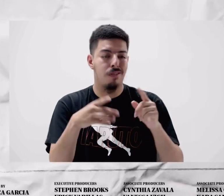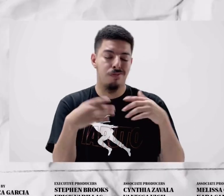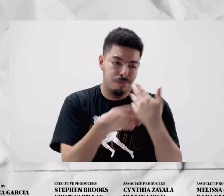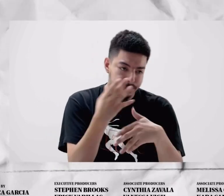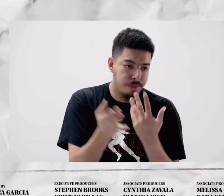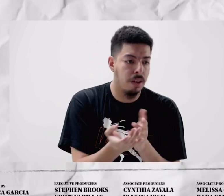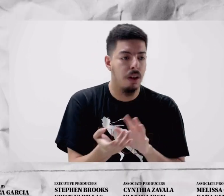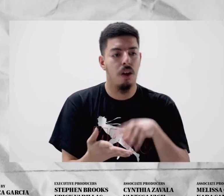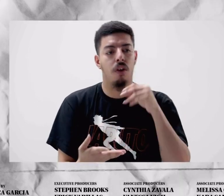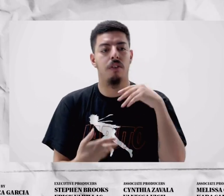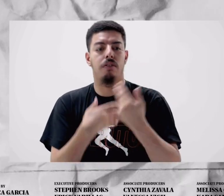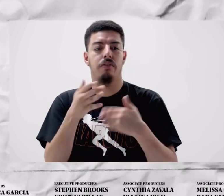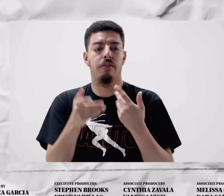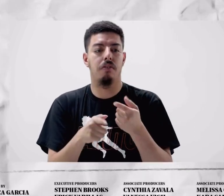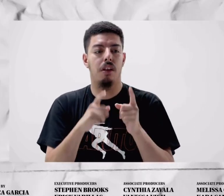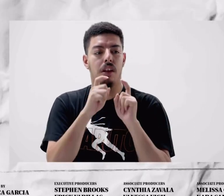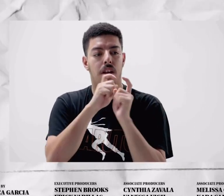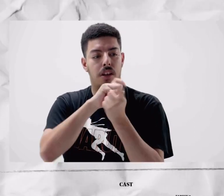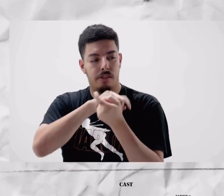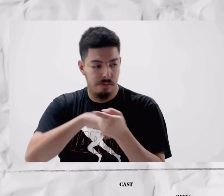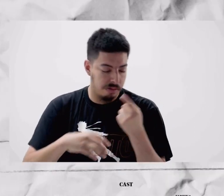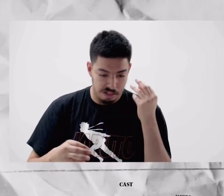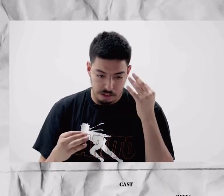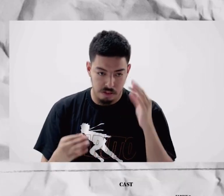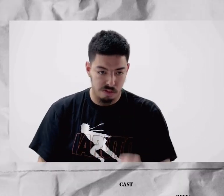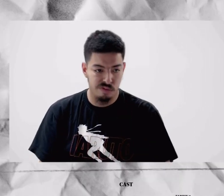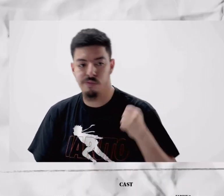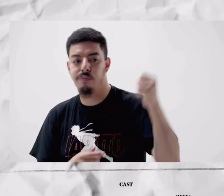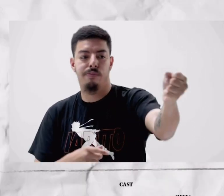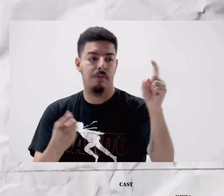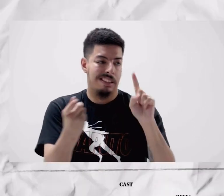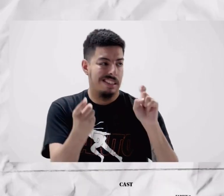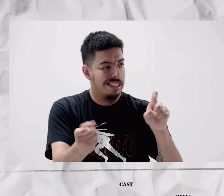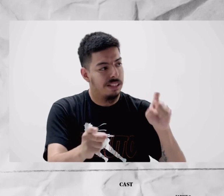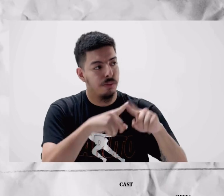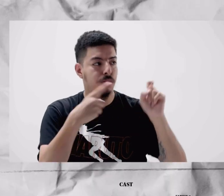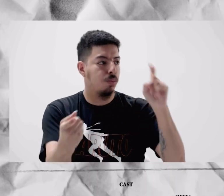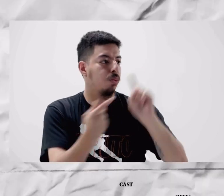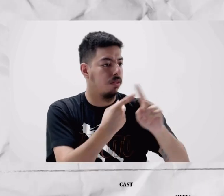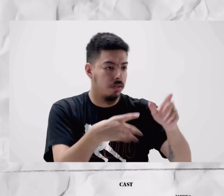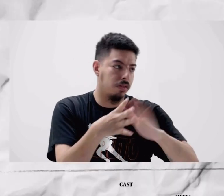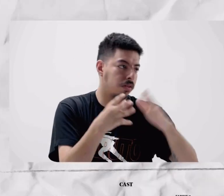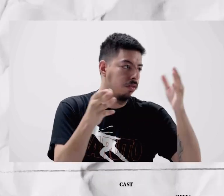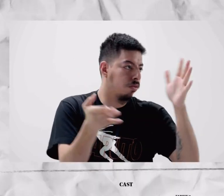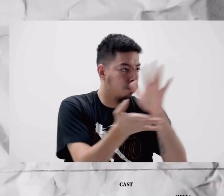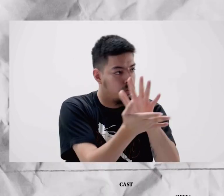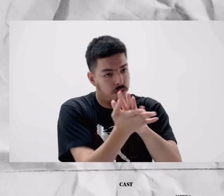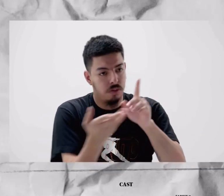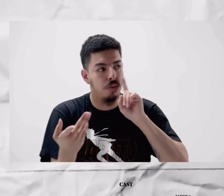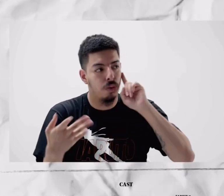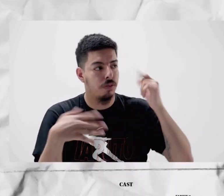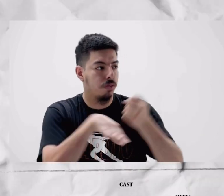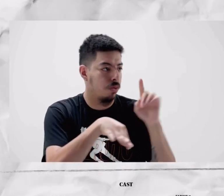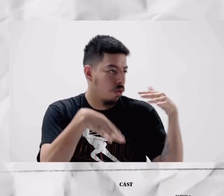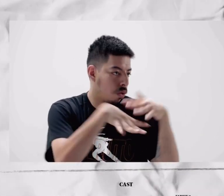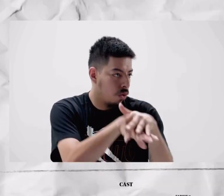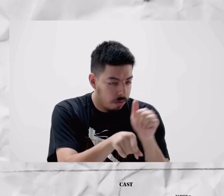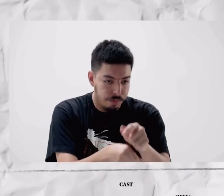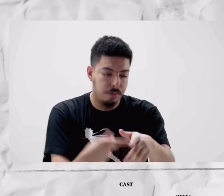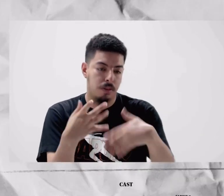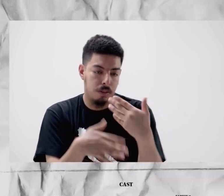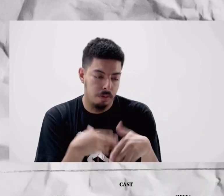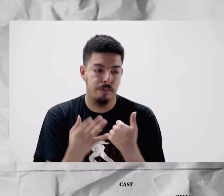consider finding a location that, you know, would, would provide for me and to finally put me in a, in a deaf school that was a,